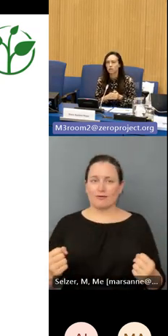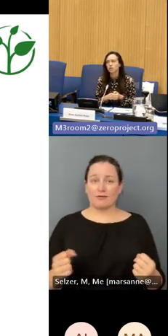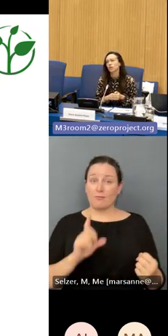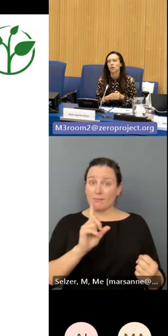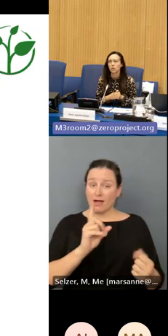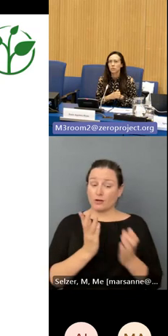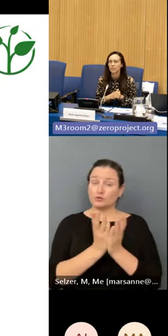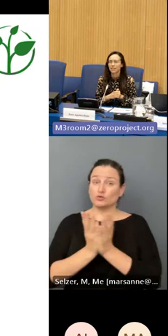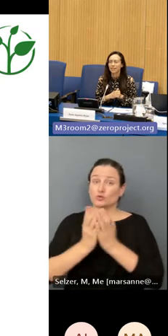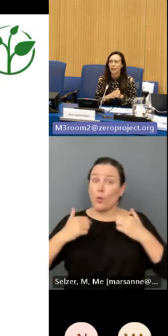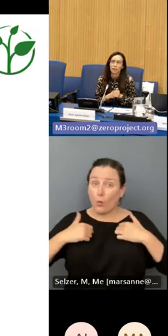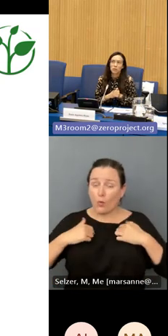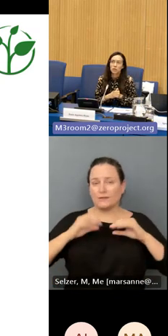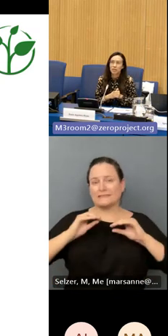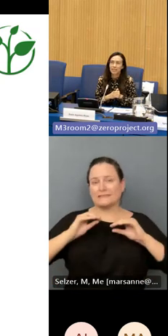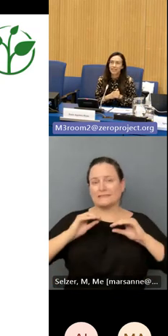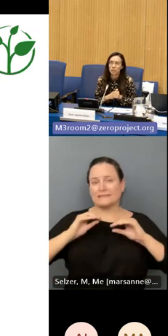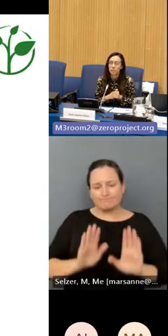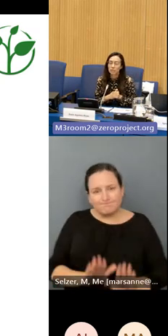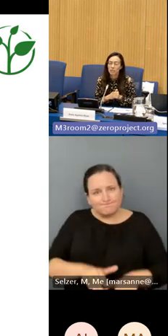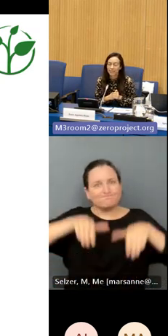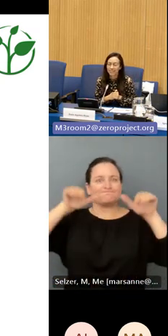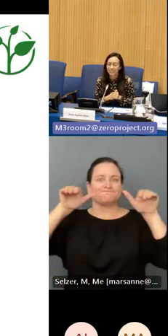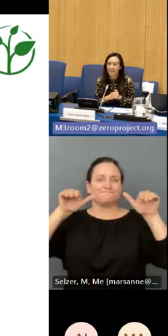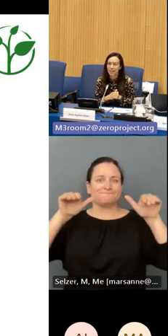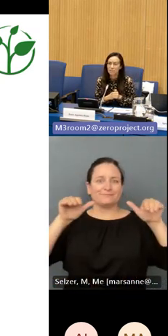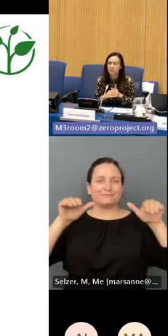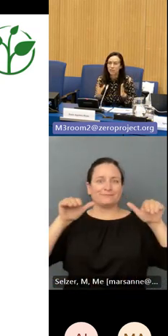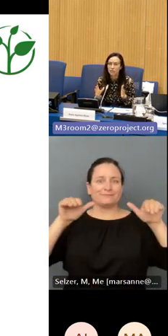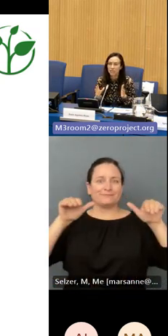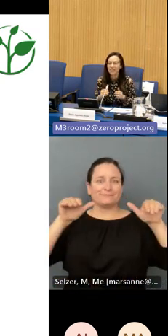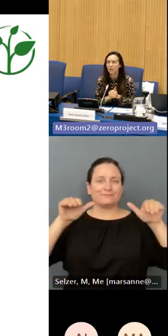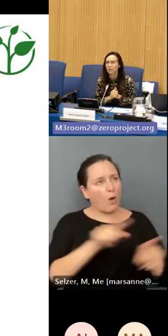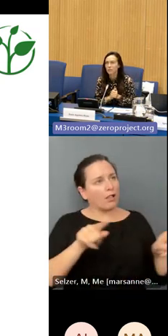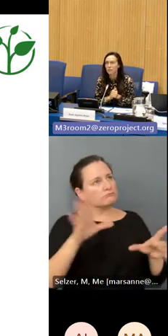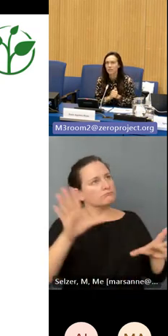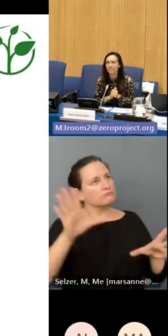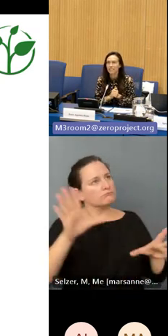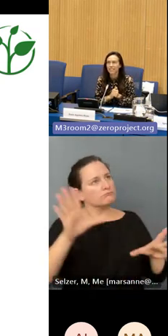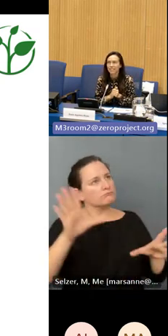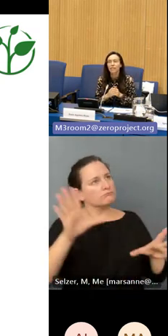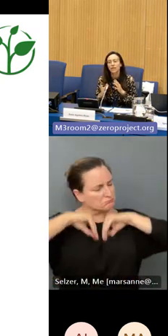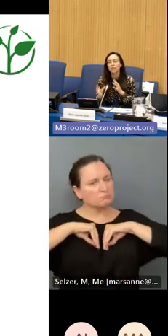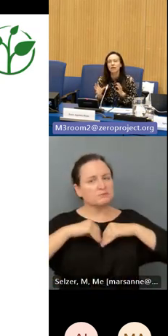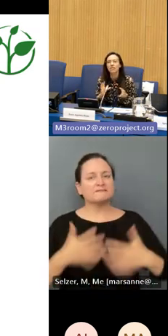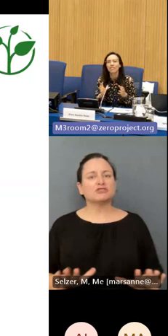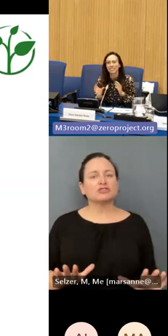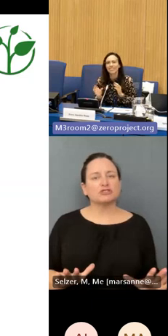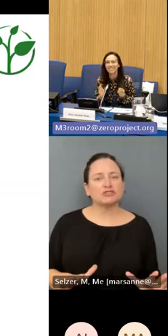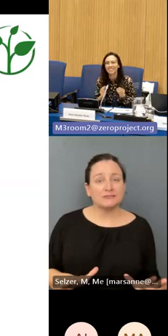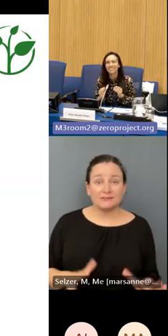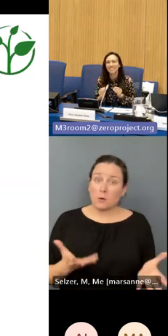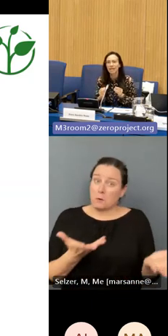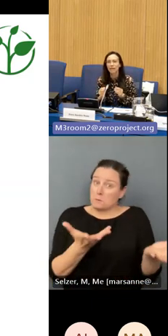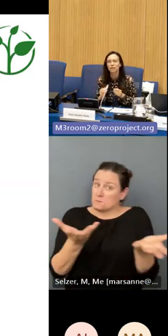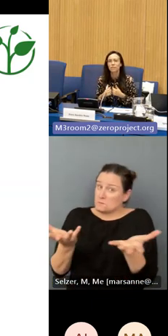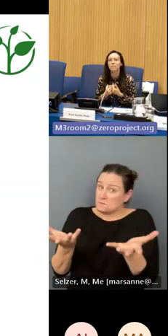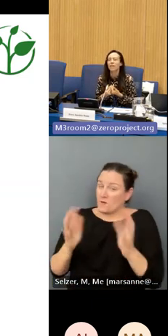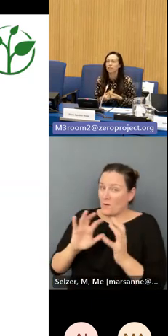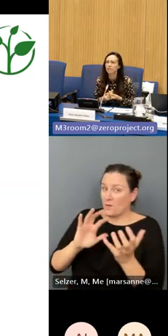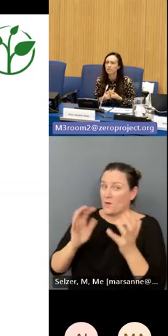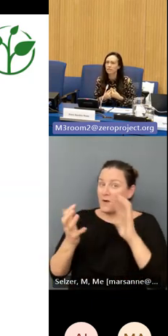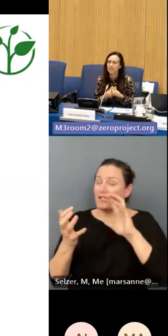childhood. So I just want to say that it would be great that ministries all over the world can think about these